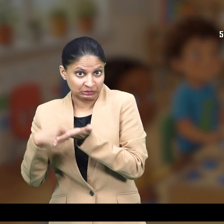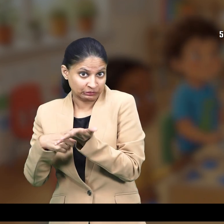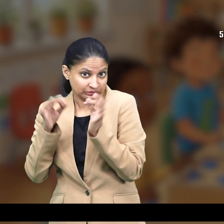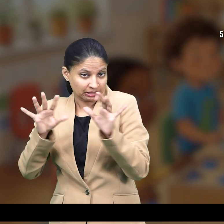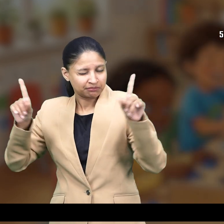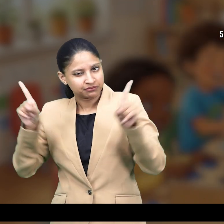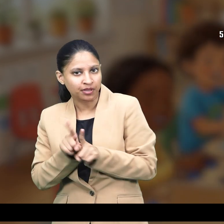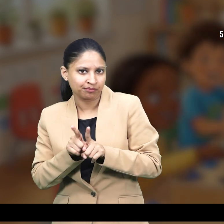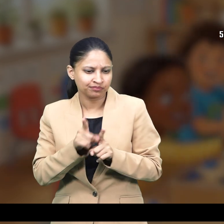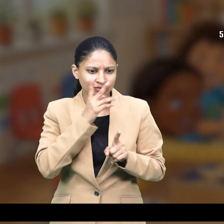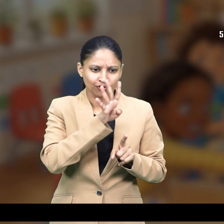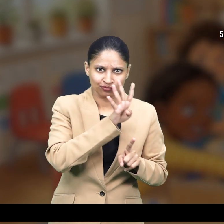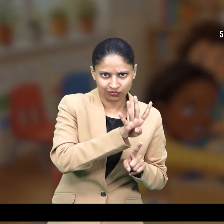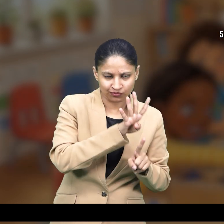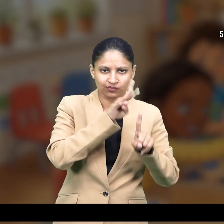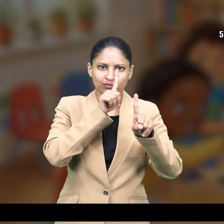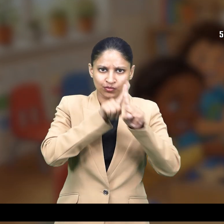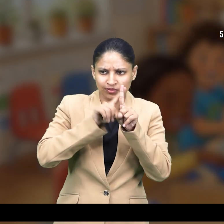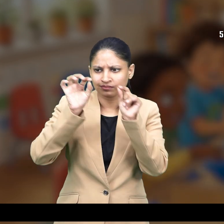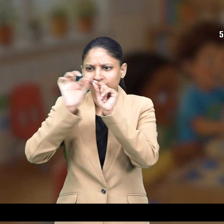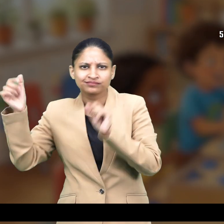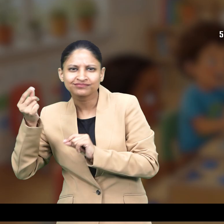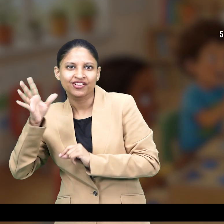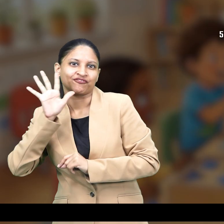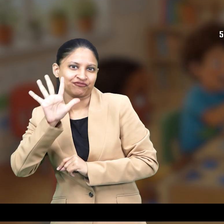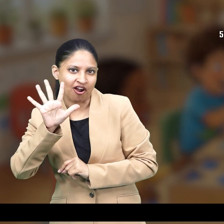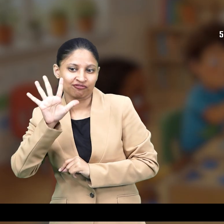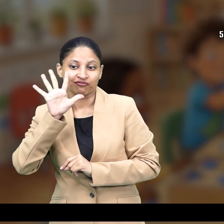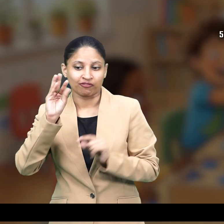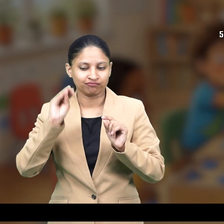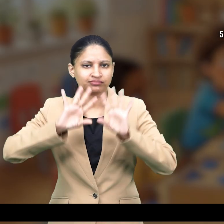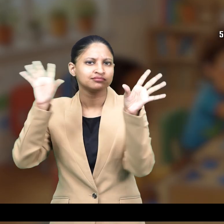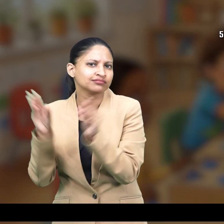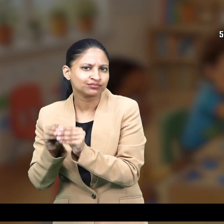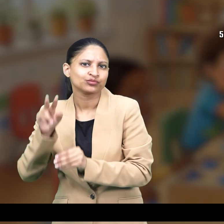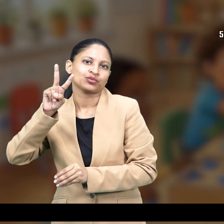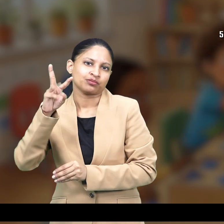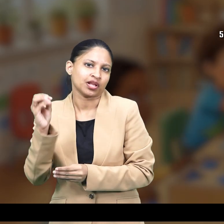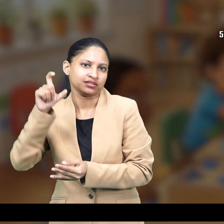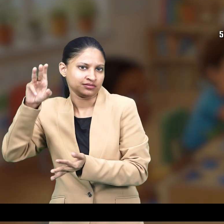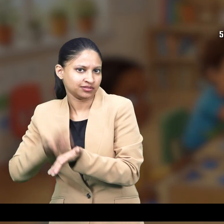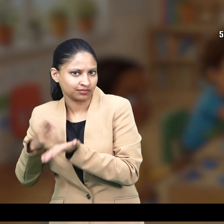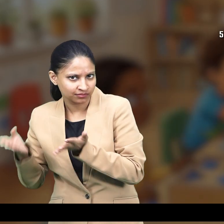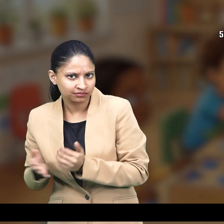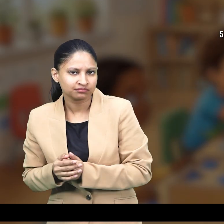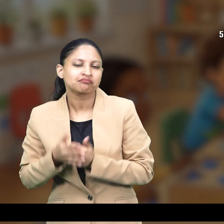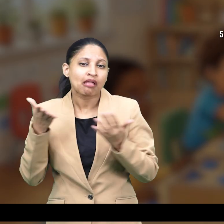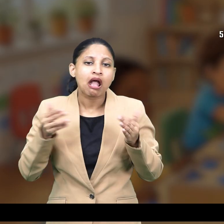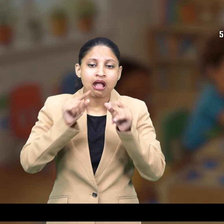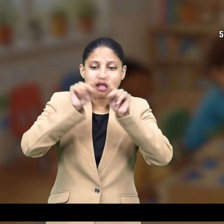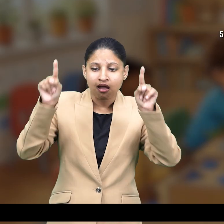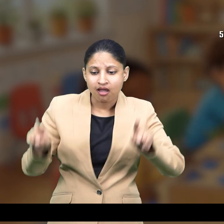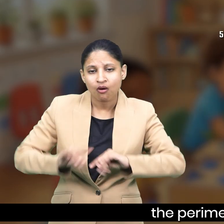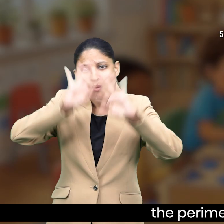Now multiply. 4 into 5 is equal to 20 centimeters.